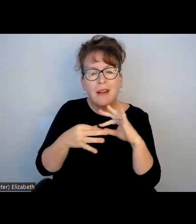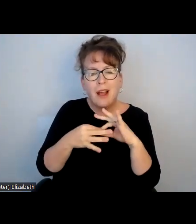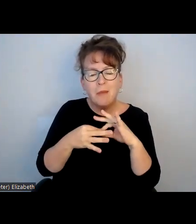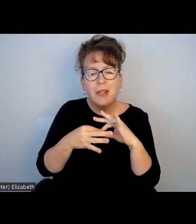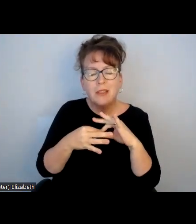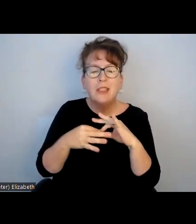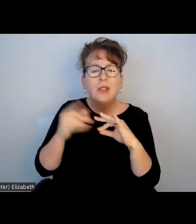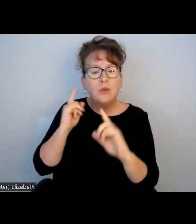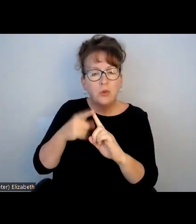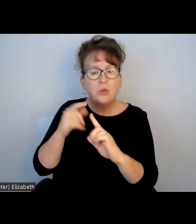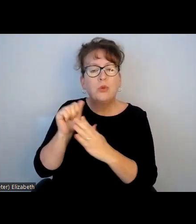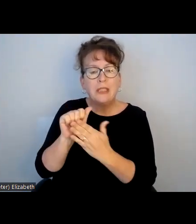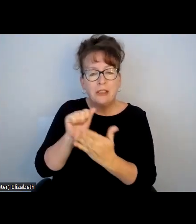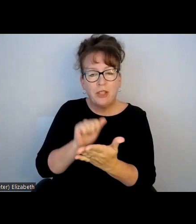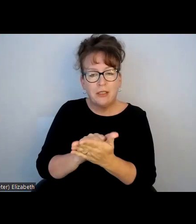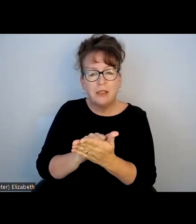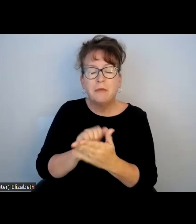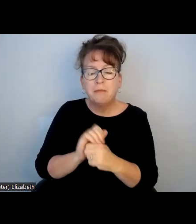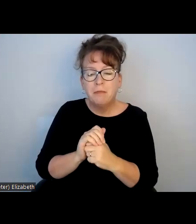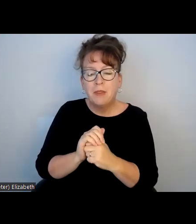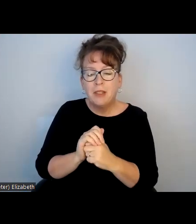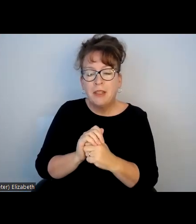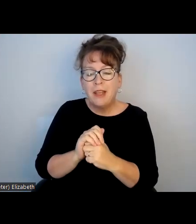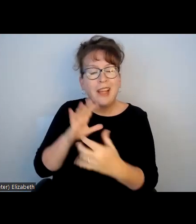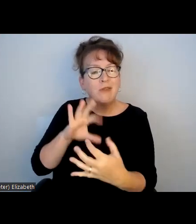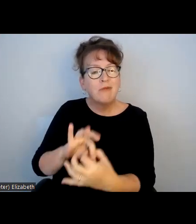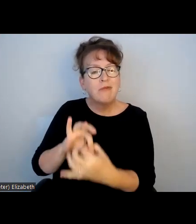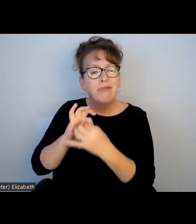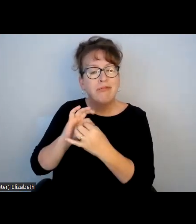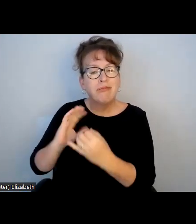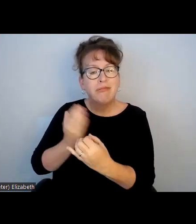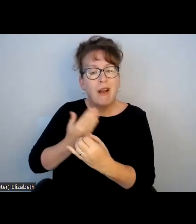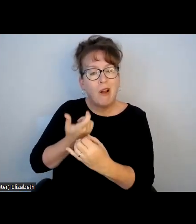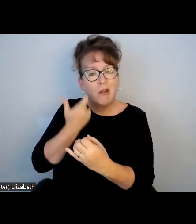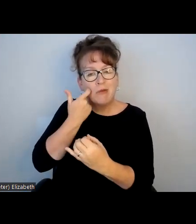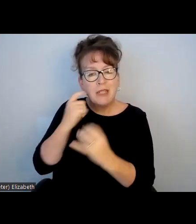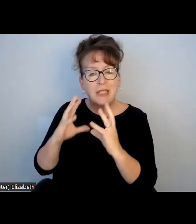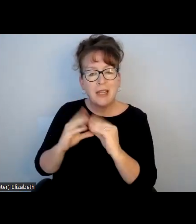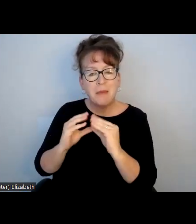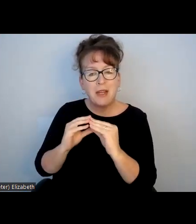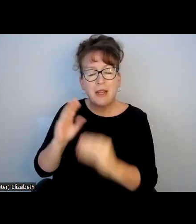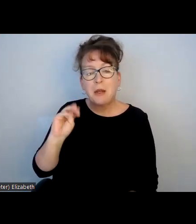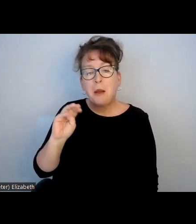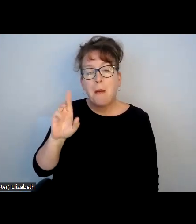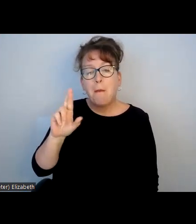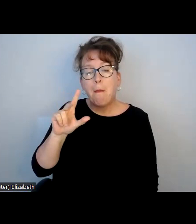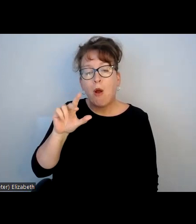item in terms of following up from our last meeting. Marcos Luna had